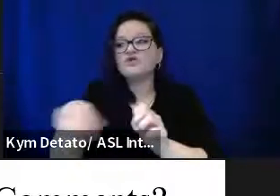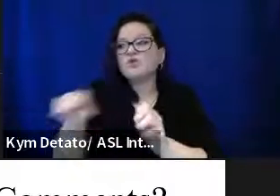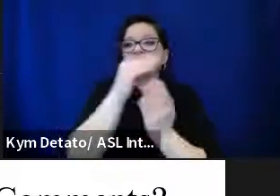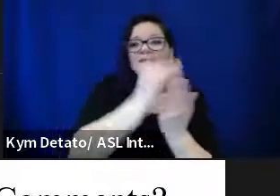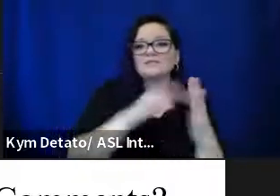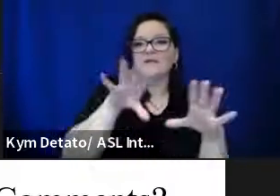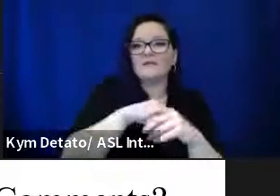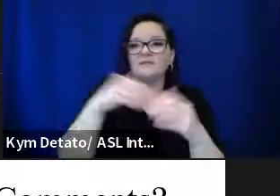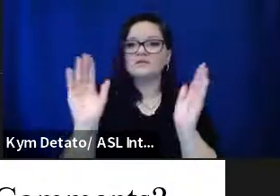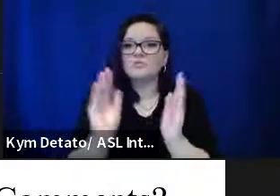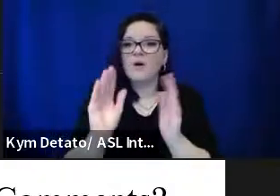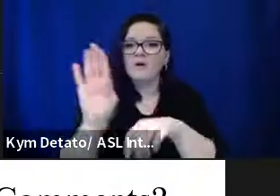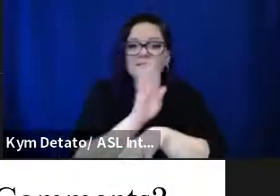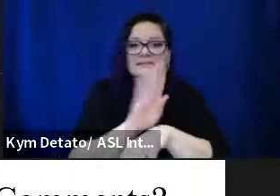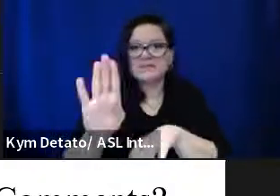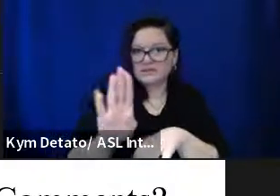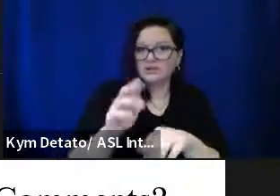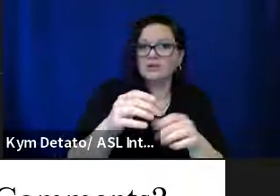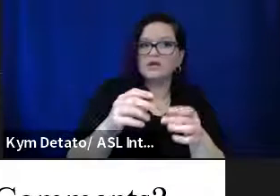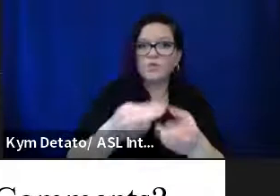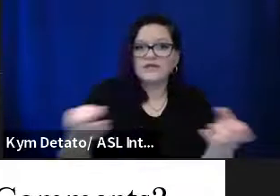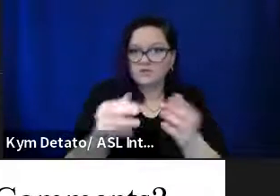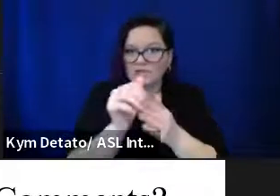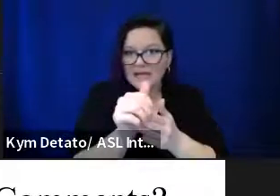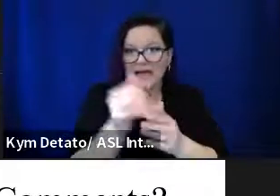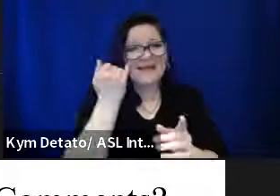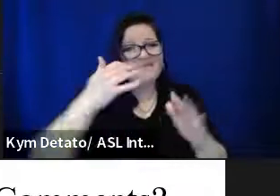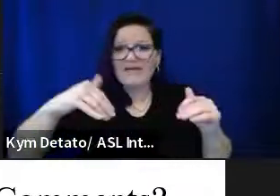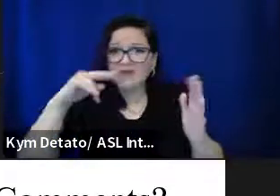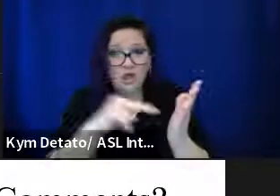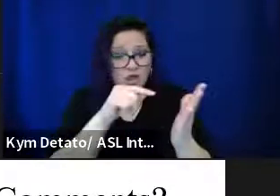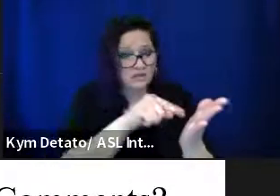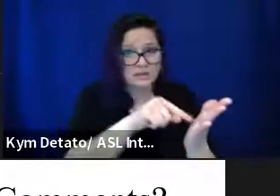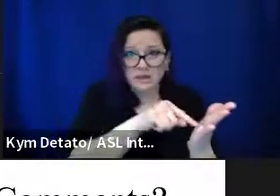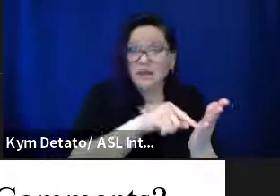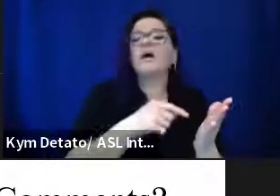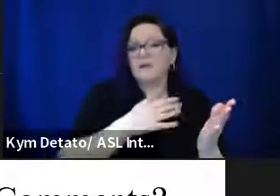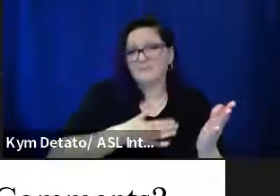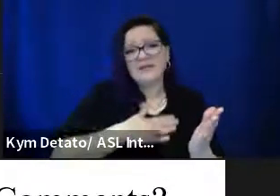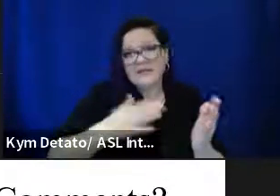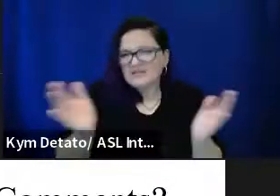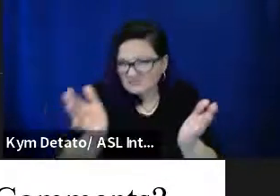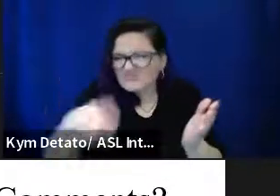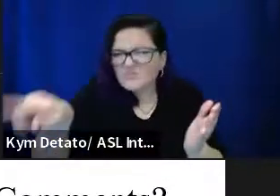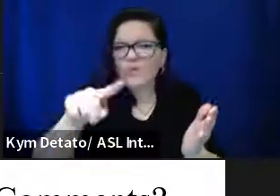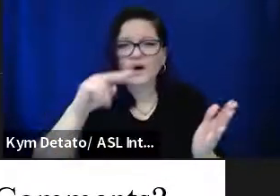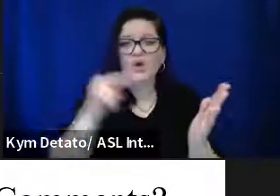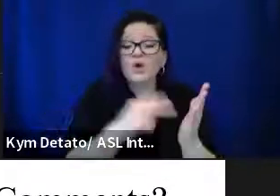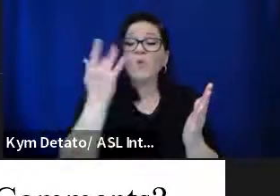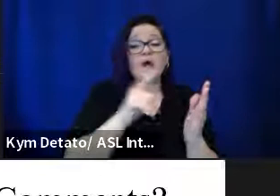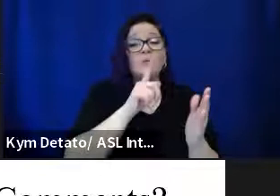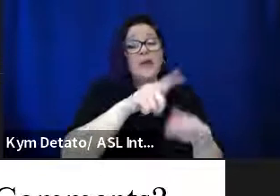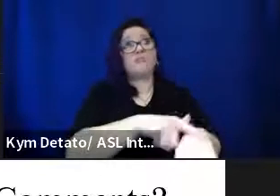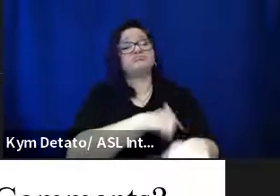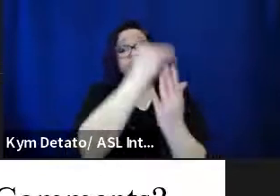small business resources guide. If you haven't looked at this, I would really encourage you to have a look. There are a very extensive list of